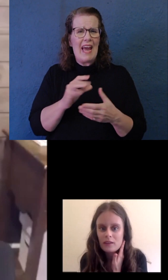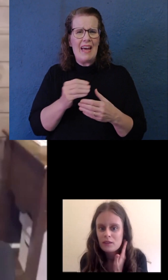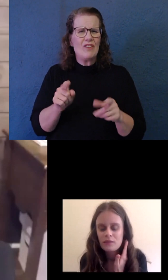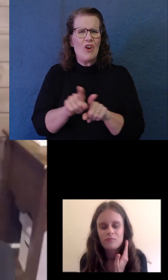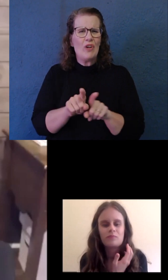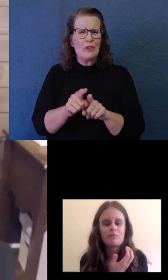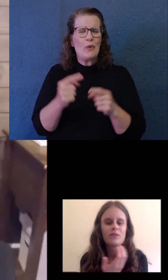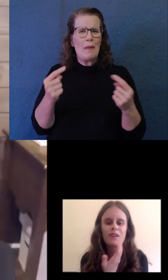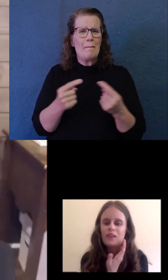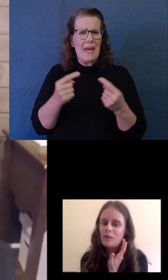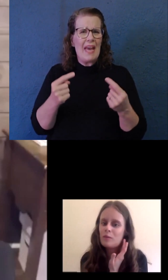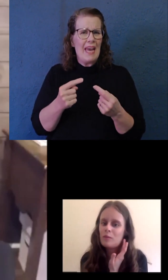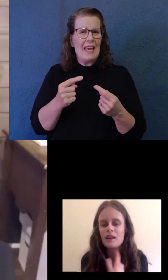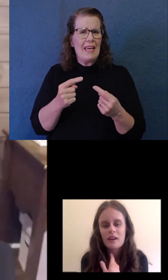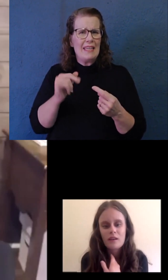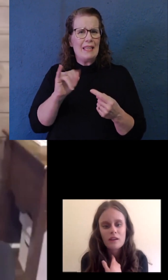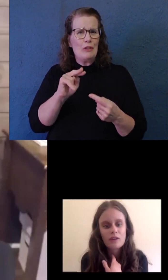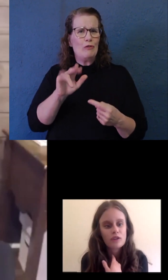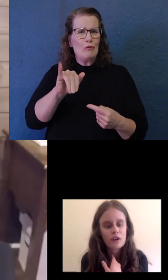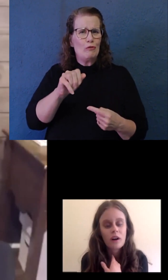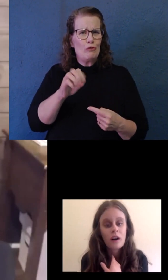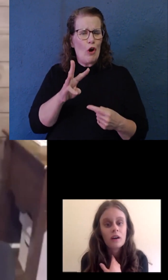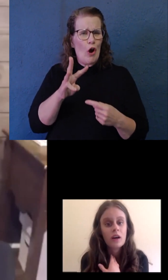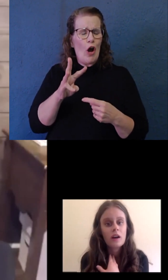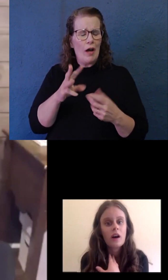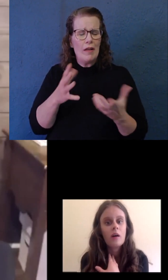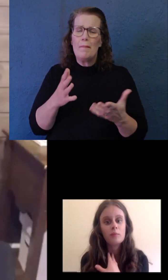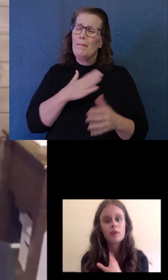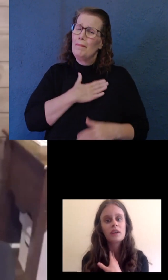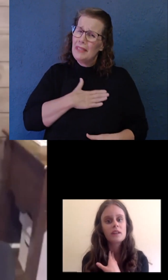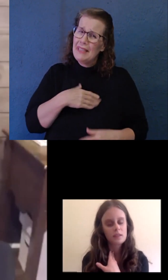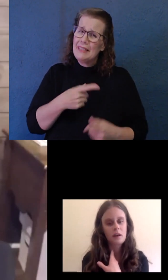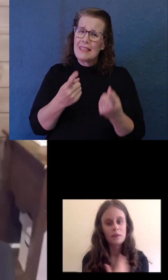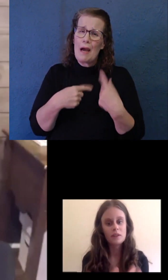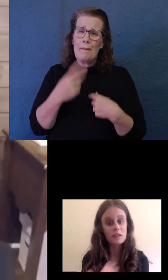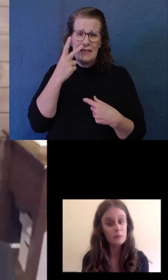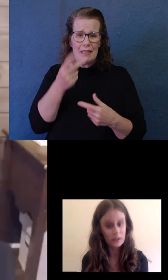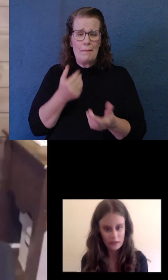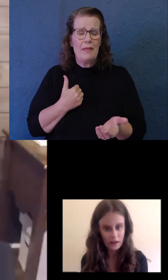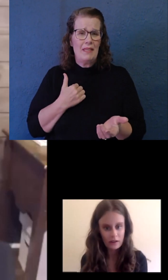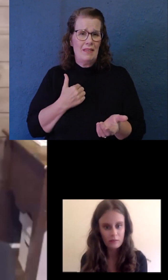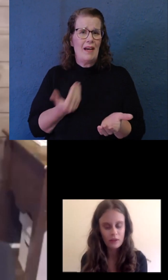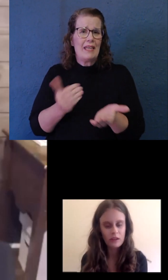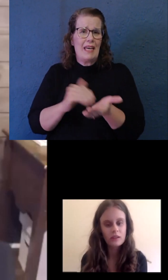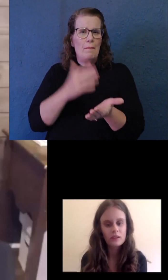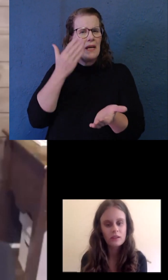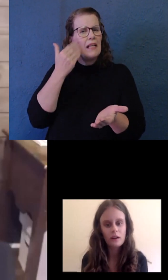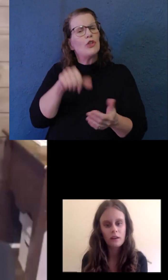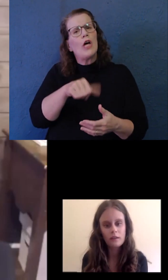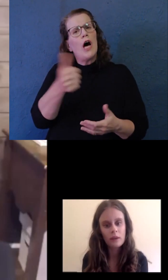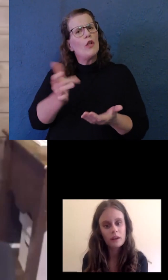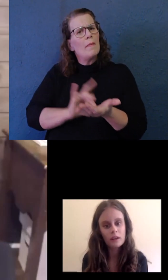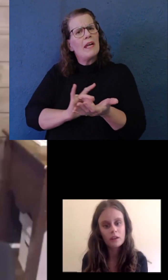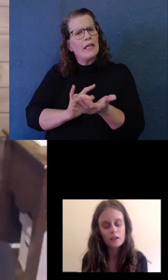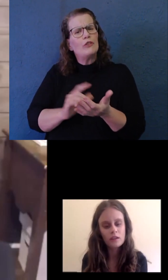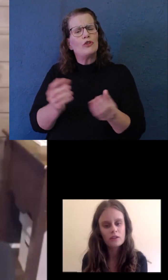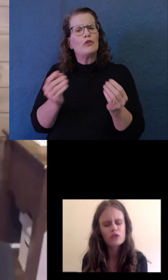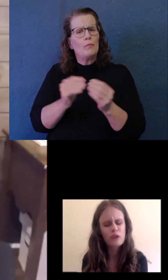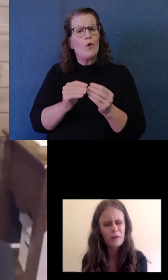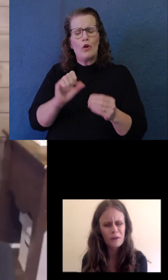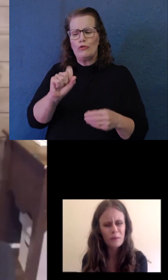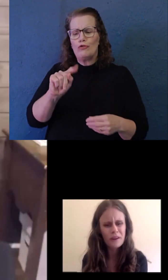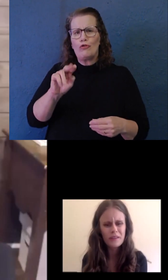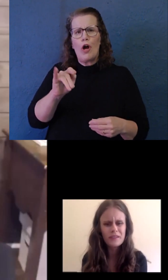pain that's in the pain down into your jaw, please come and see me again, because there are other